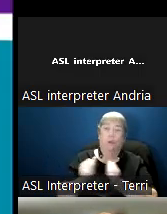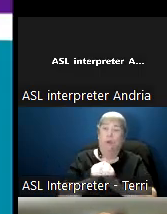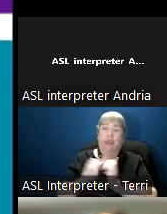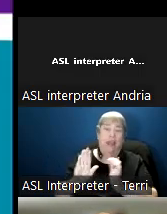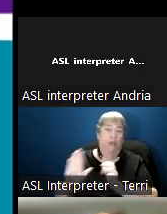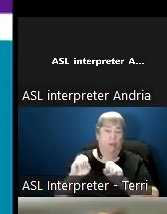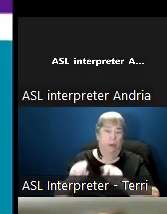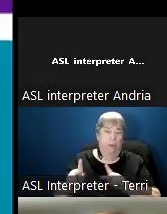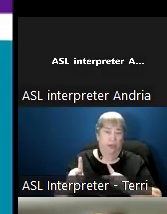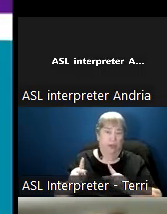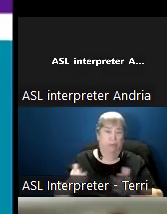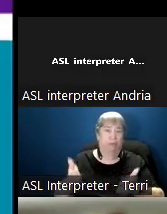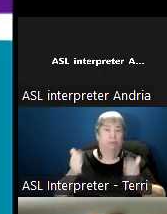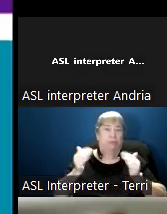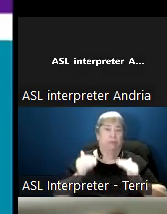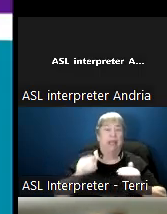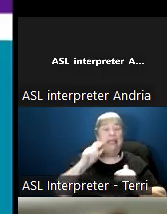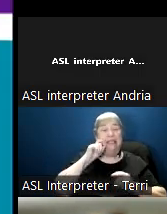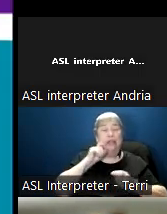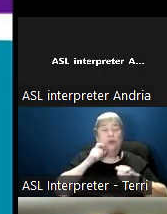Sexual regulation and monitoring.